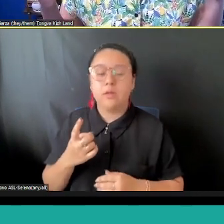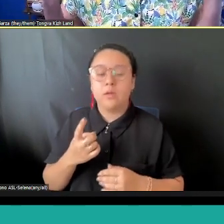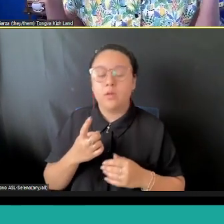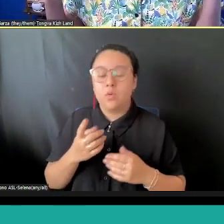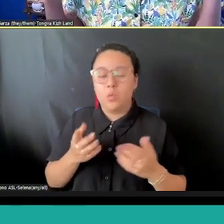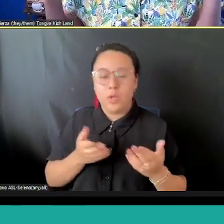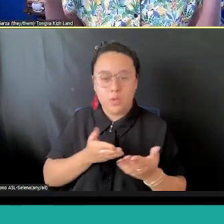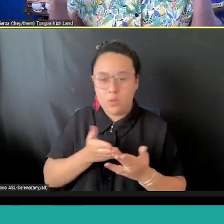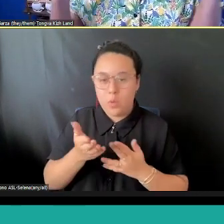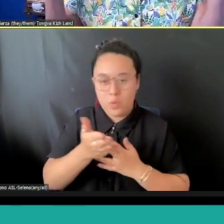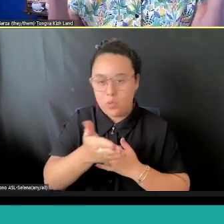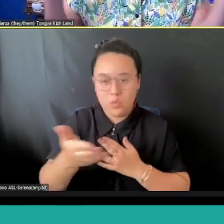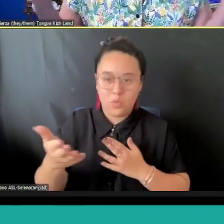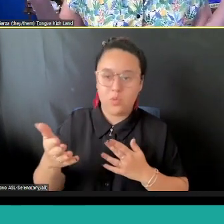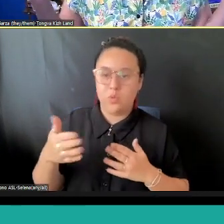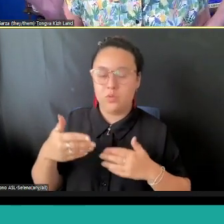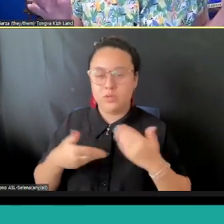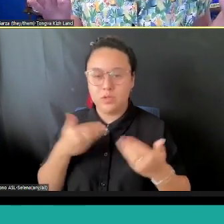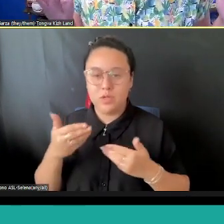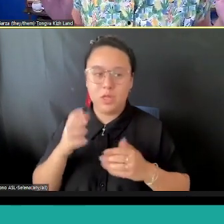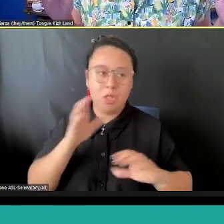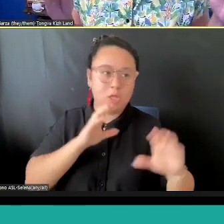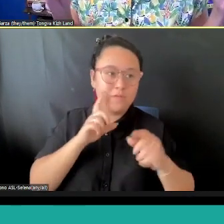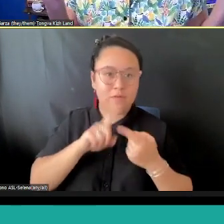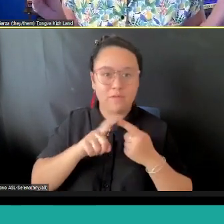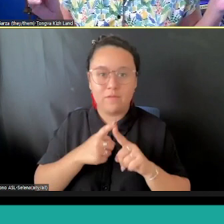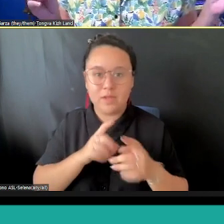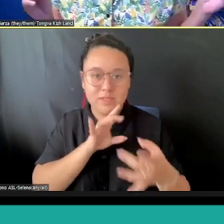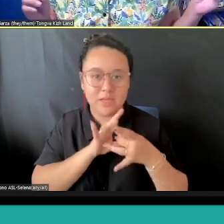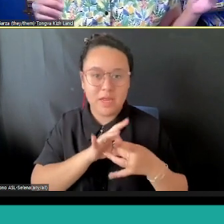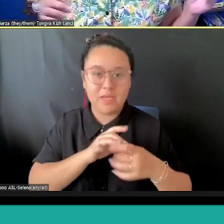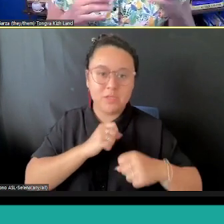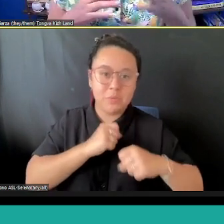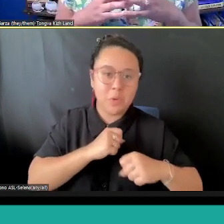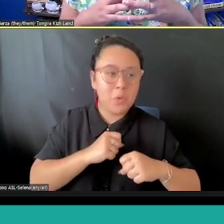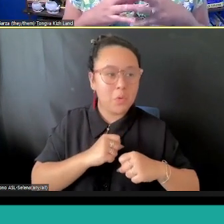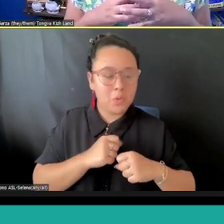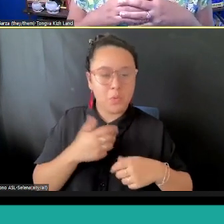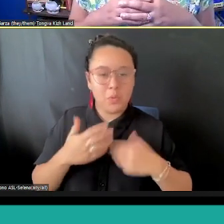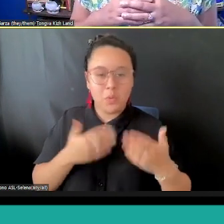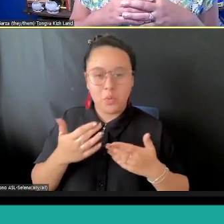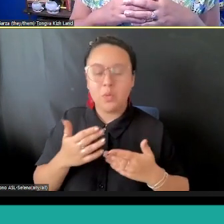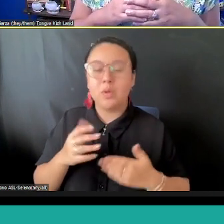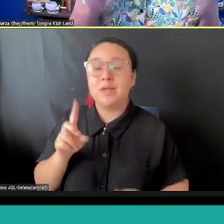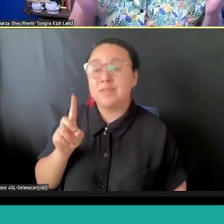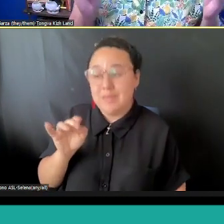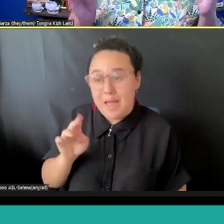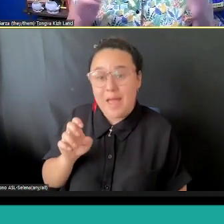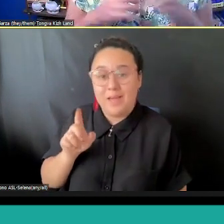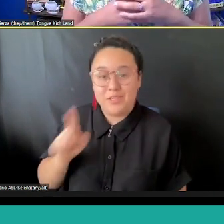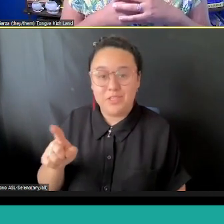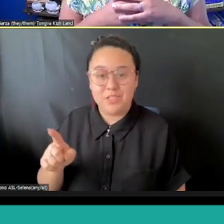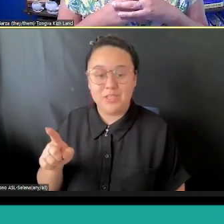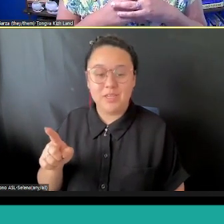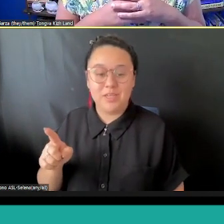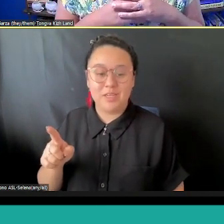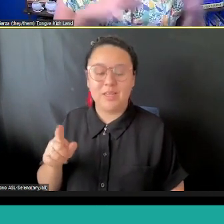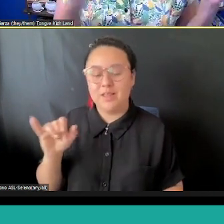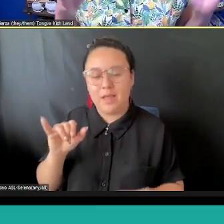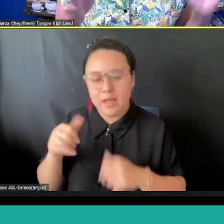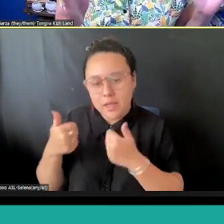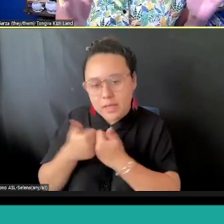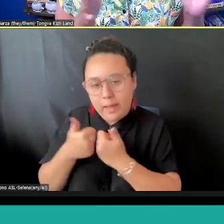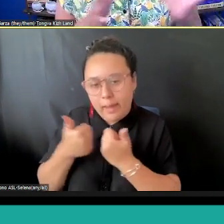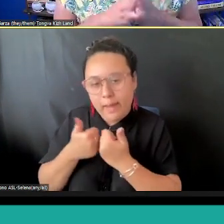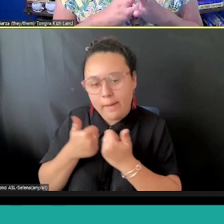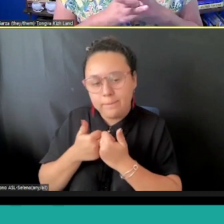for those friends, you look for those lifelines. And Diane had this little game, right? Like, you know, if